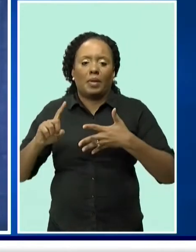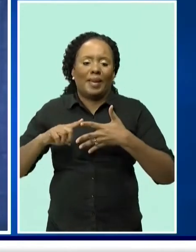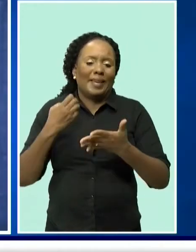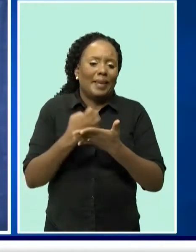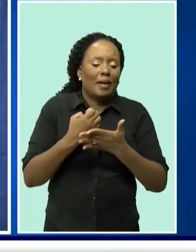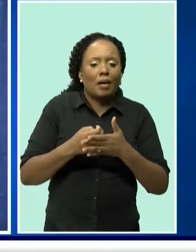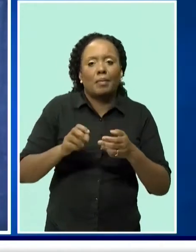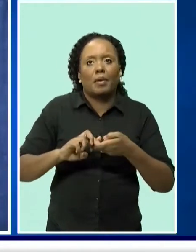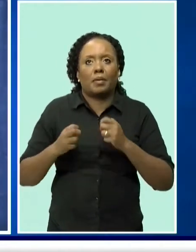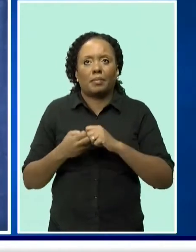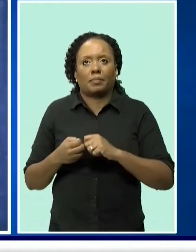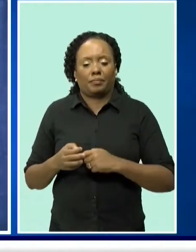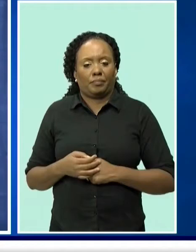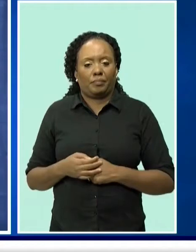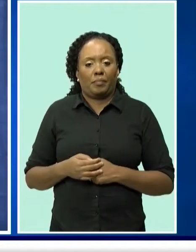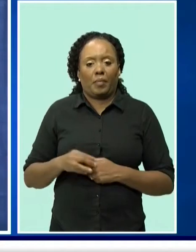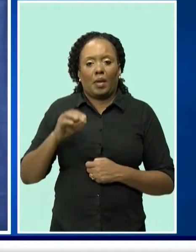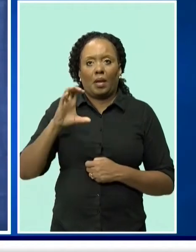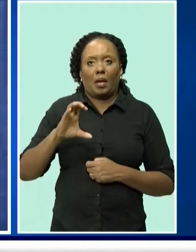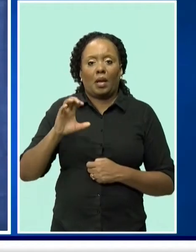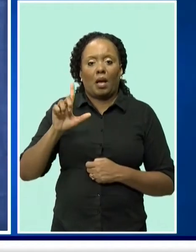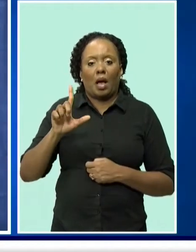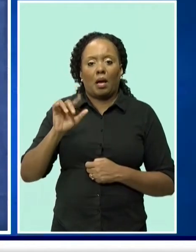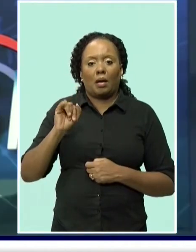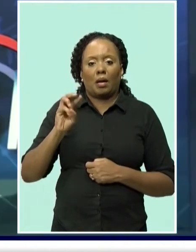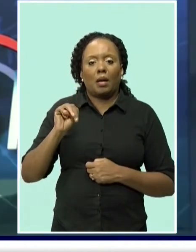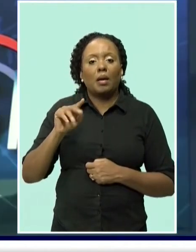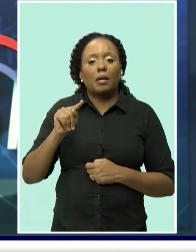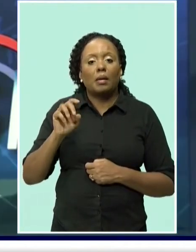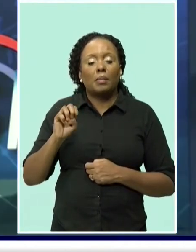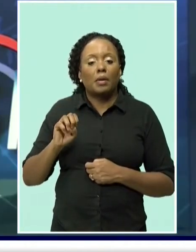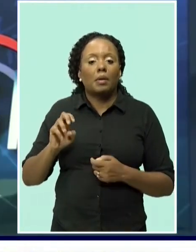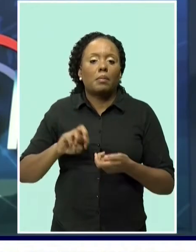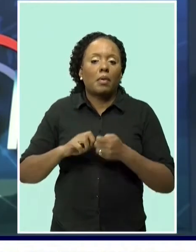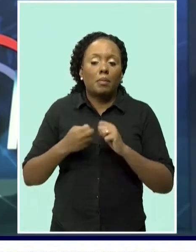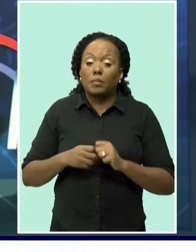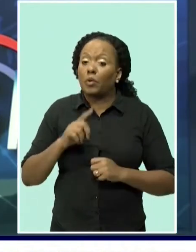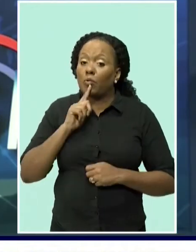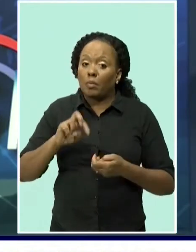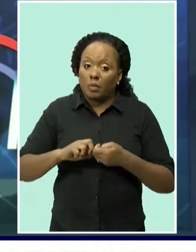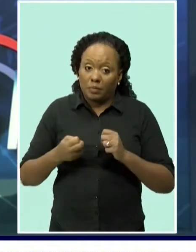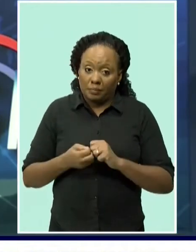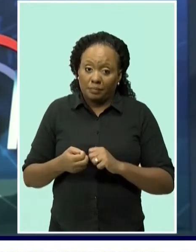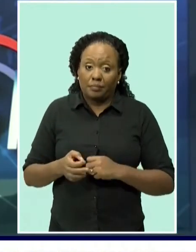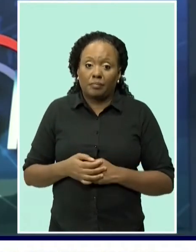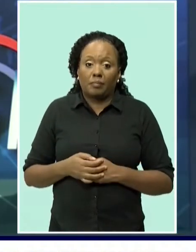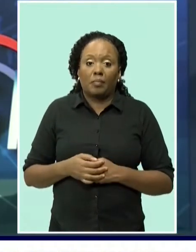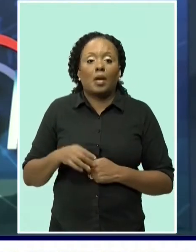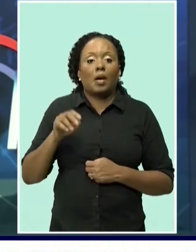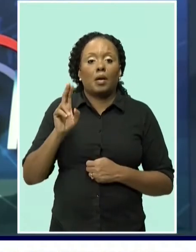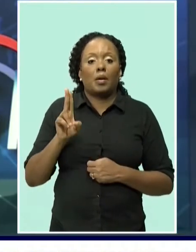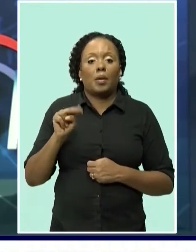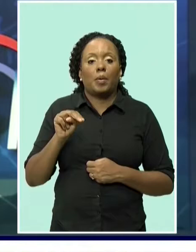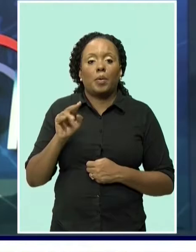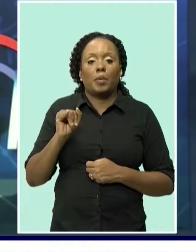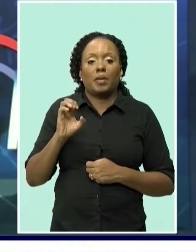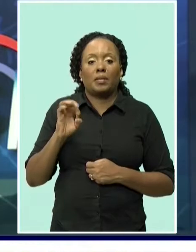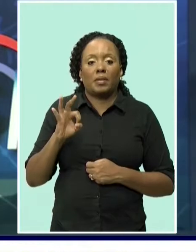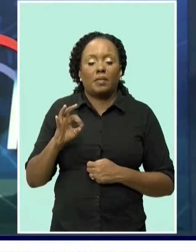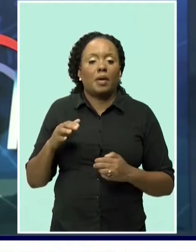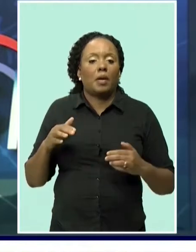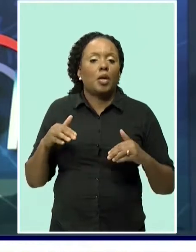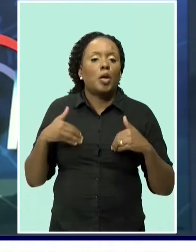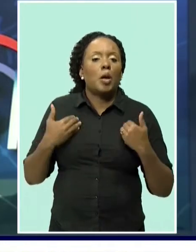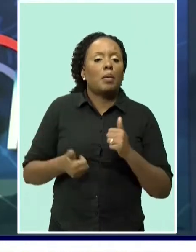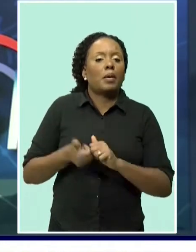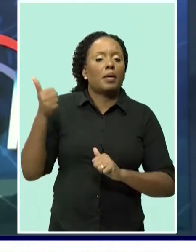know it, is a child rights crisis. UNICEF's youngest youth advocate for the Eastern Caribbean, Maria Marshall,